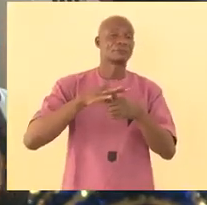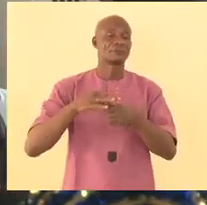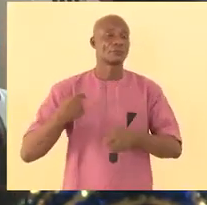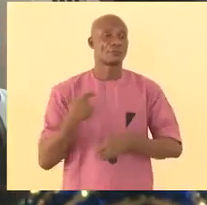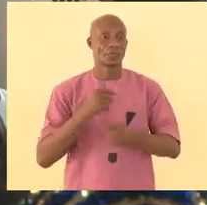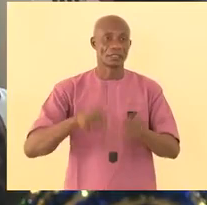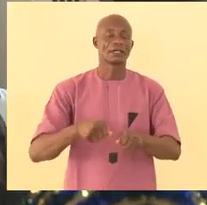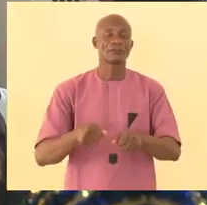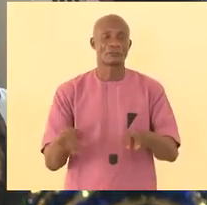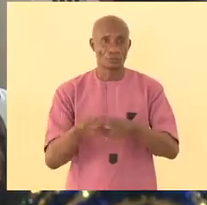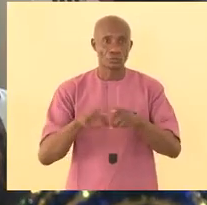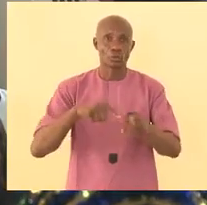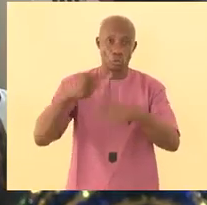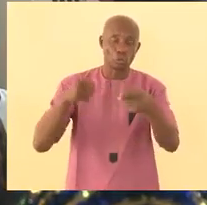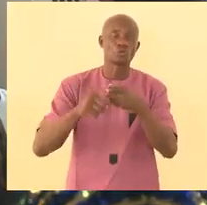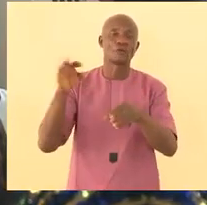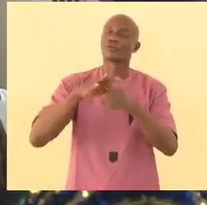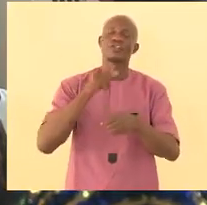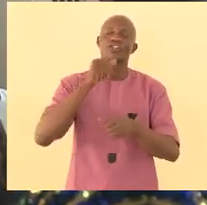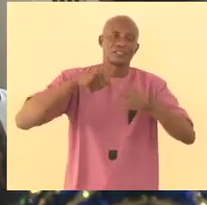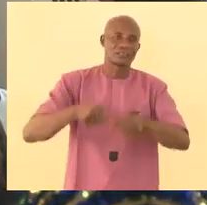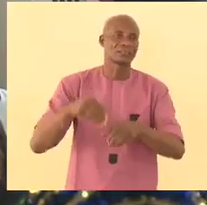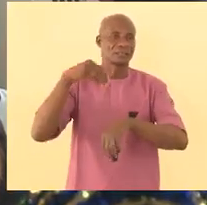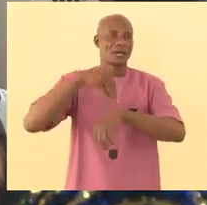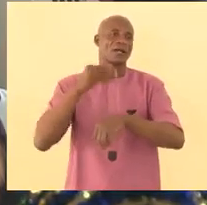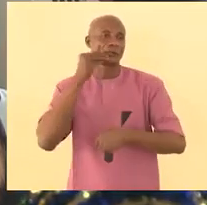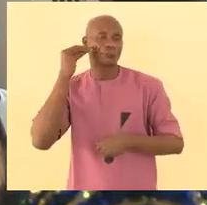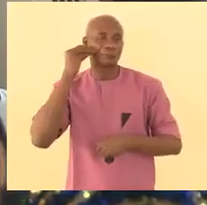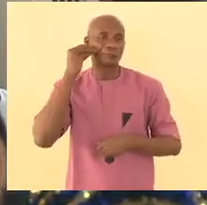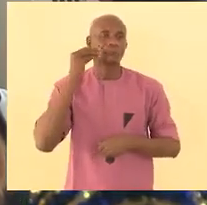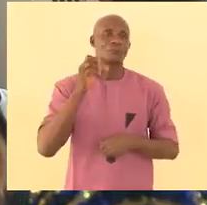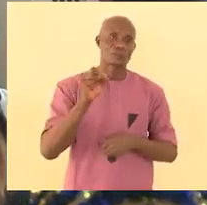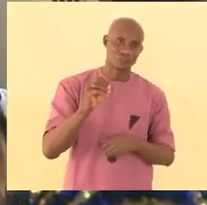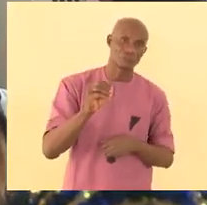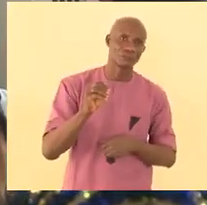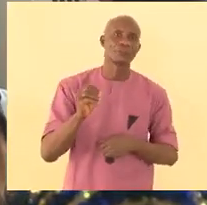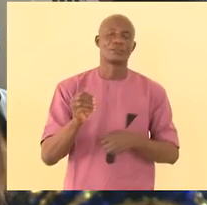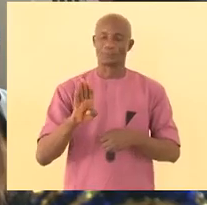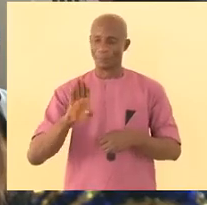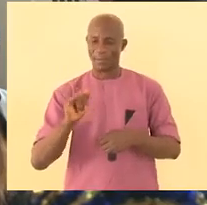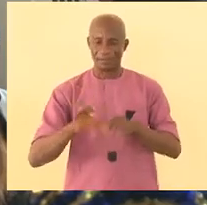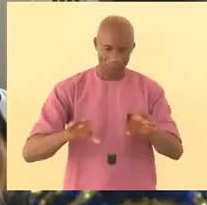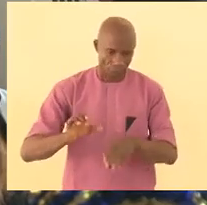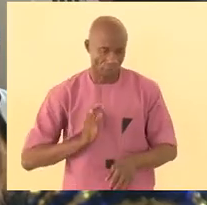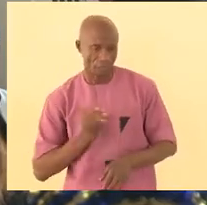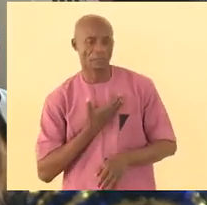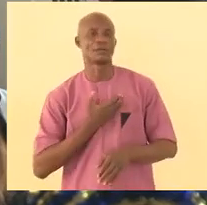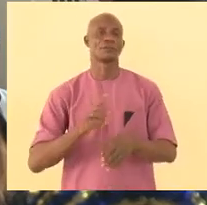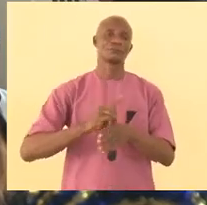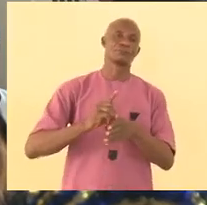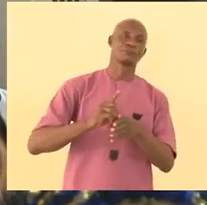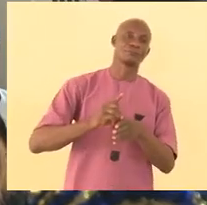citizens, we can also go out to vote, not to remain indoor and complain and begrudge government. So we can carry out our duties as citizens